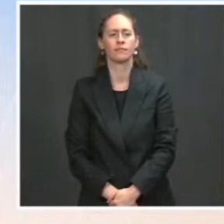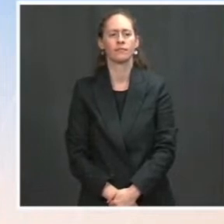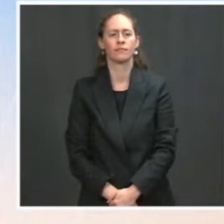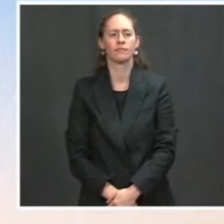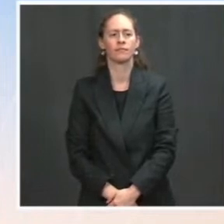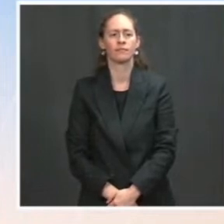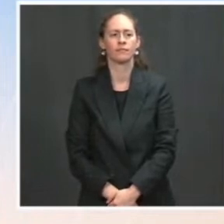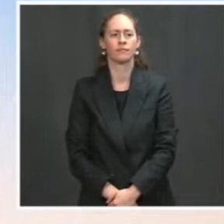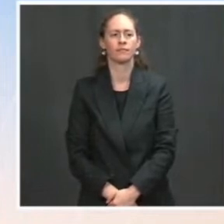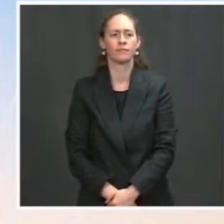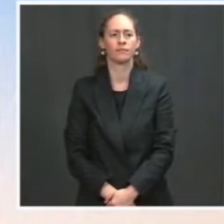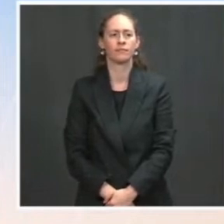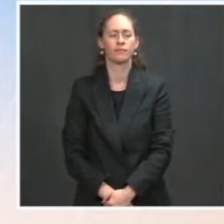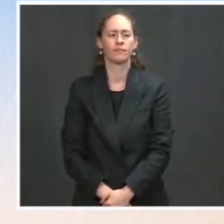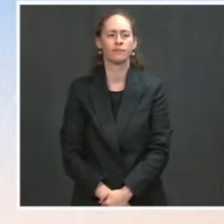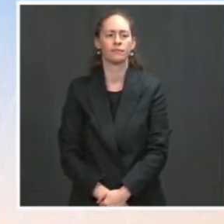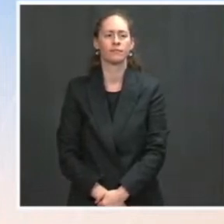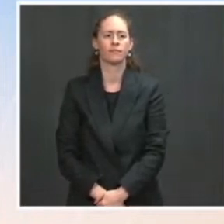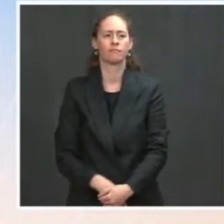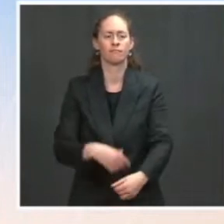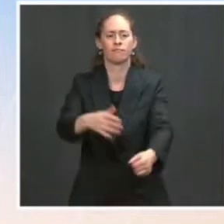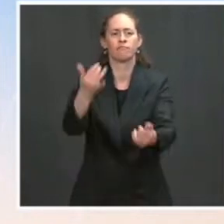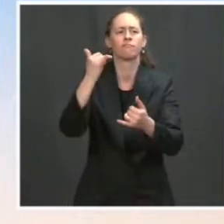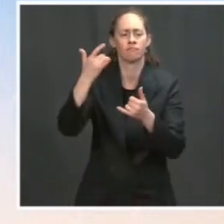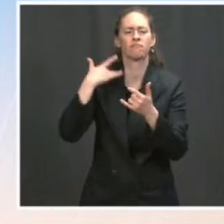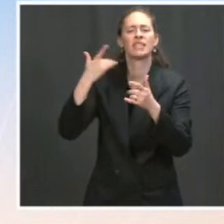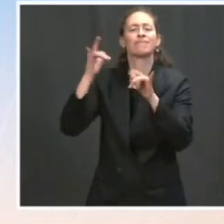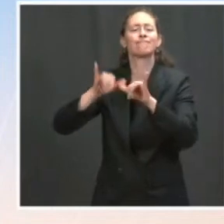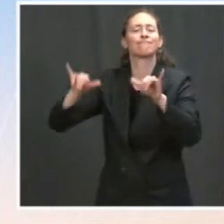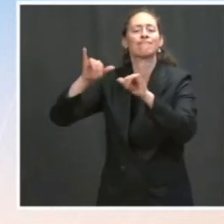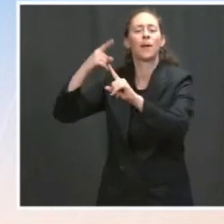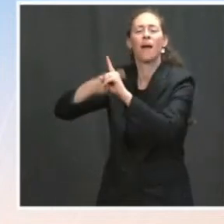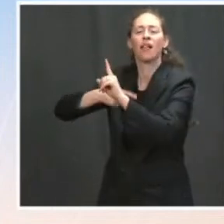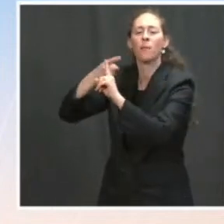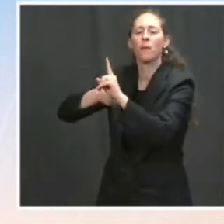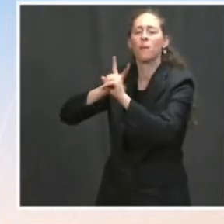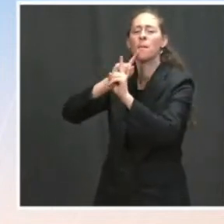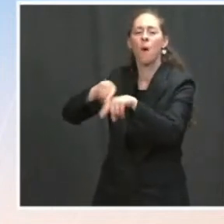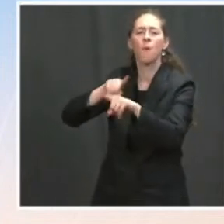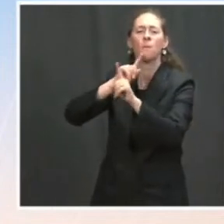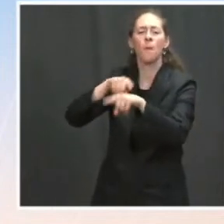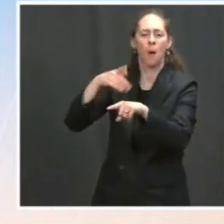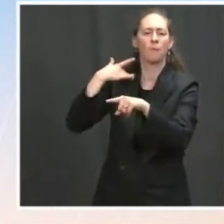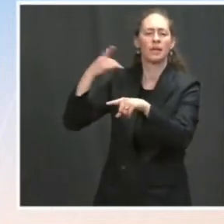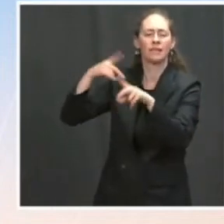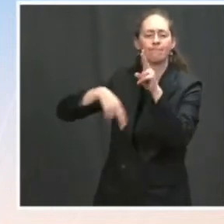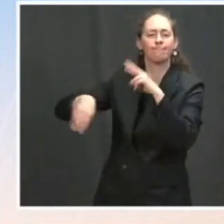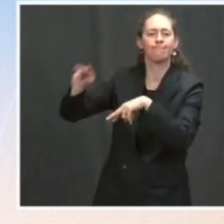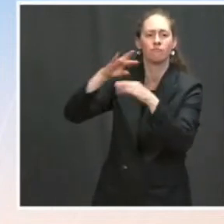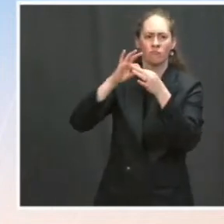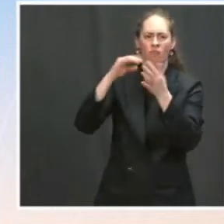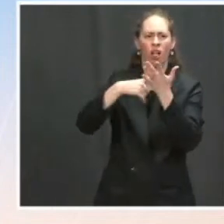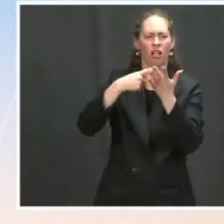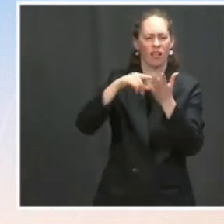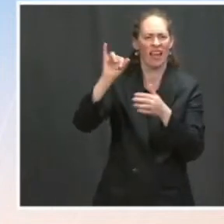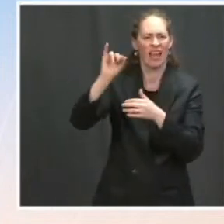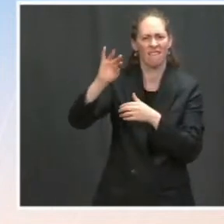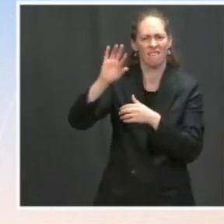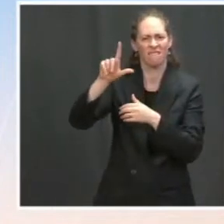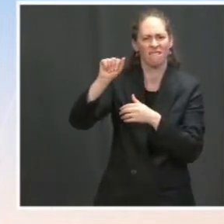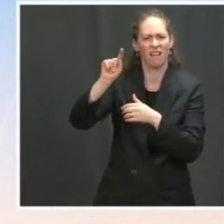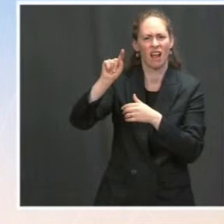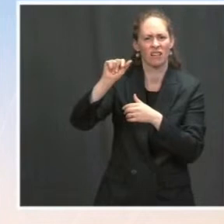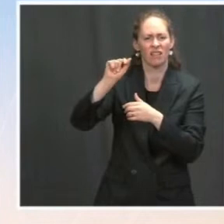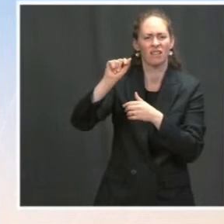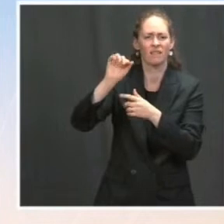lumpy reports from month to month. Do you expect the same thing with the inflation report? Is the White House bracing for kind of an eye-popping top-line number given